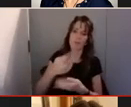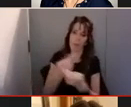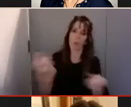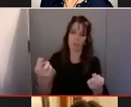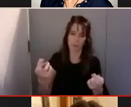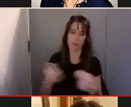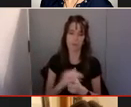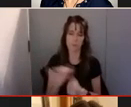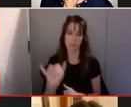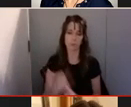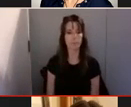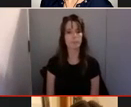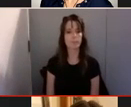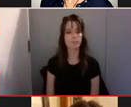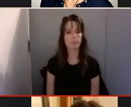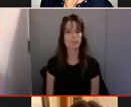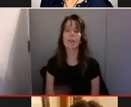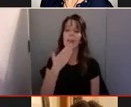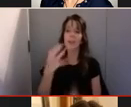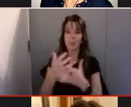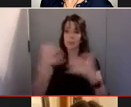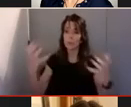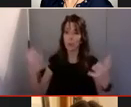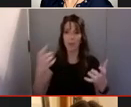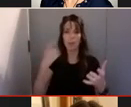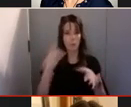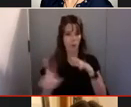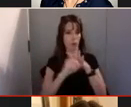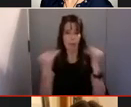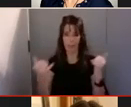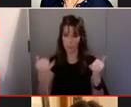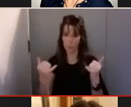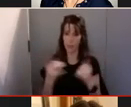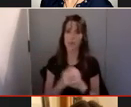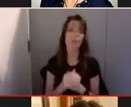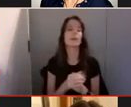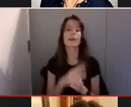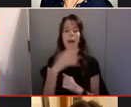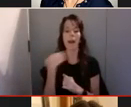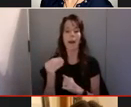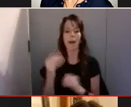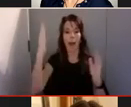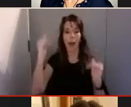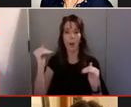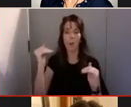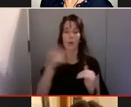well. So thank you so much for attending today. And I